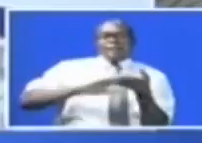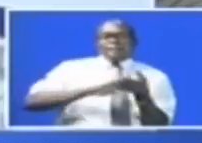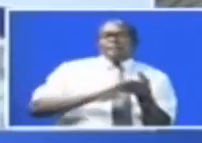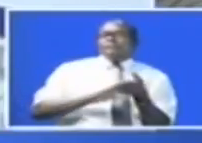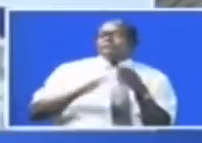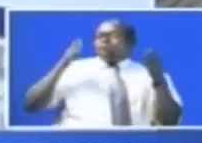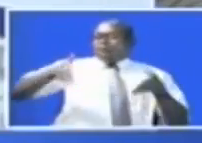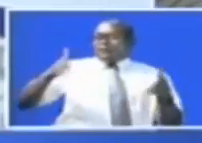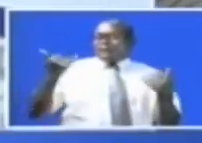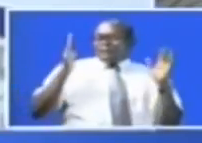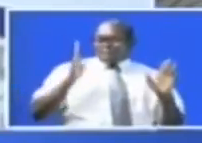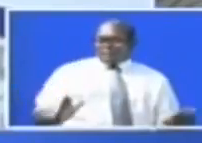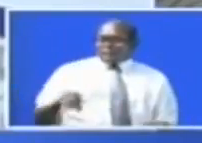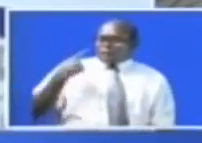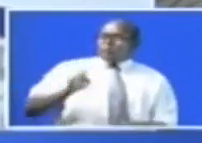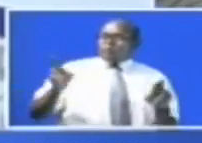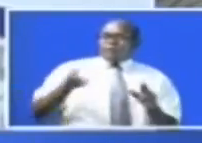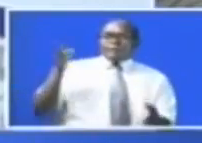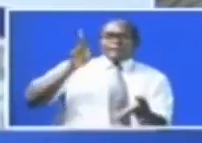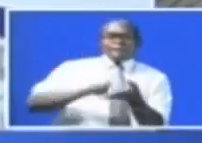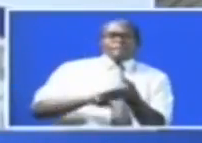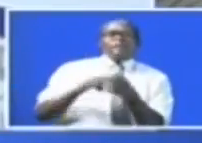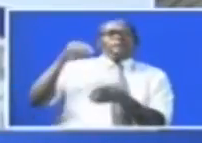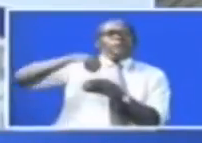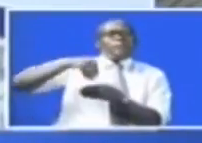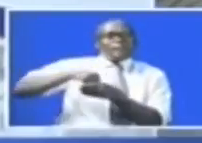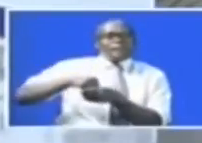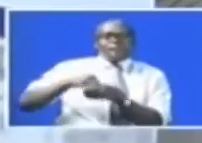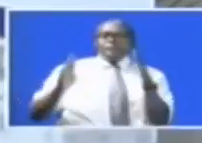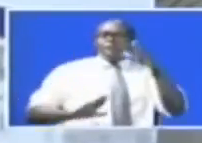current players who are already registered within the top two leagues.